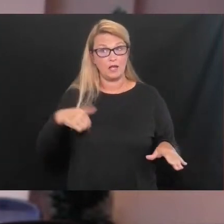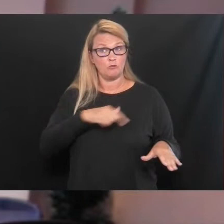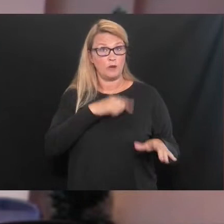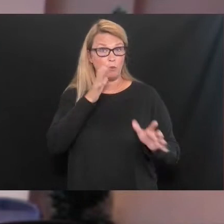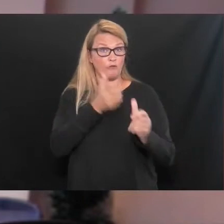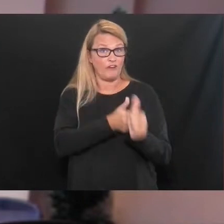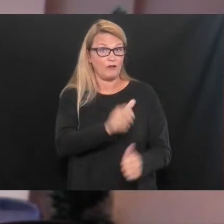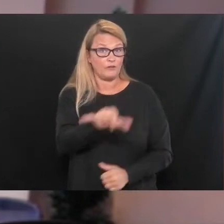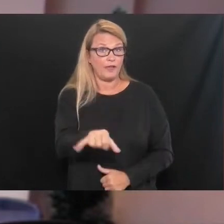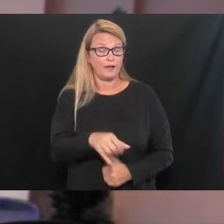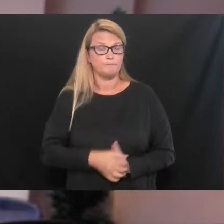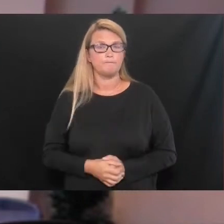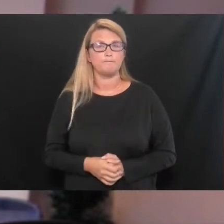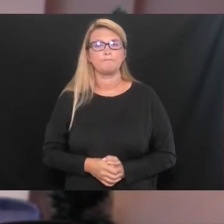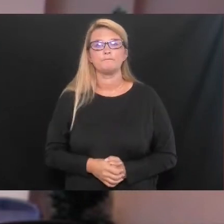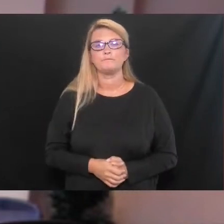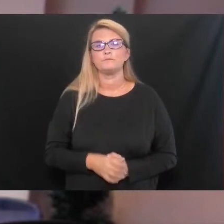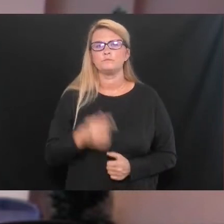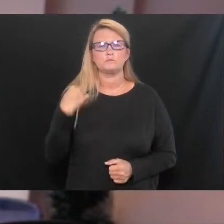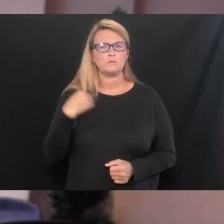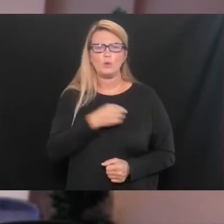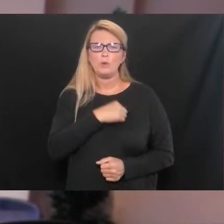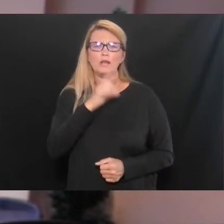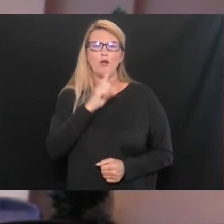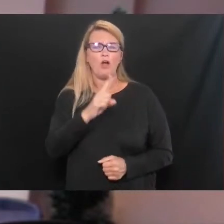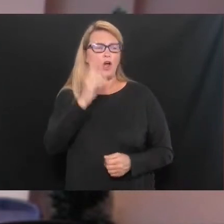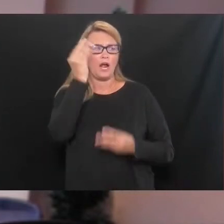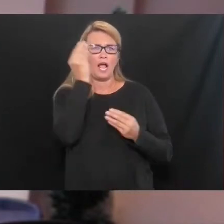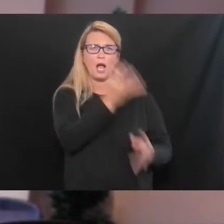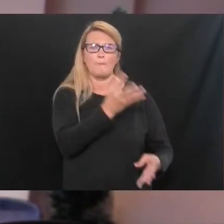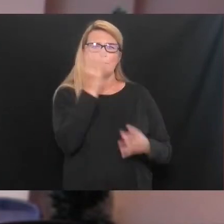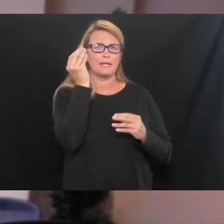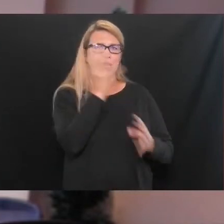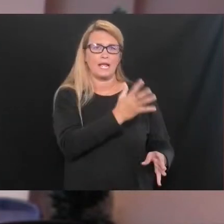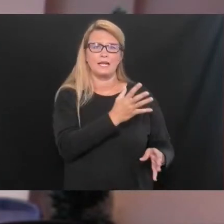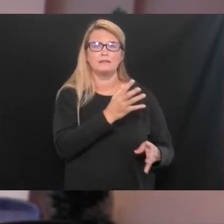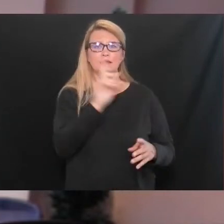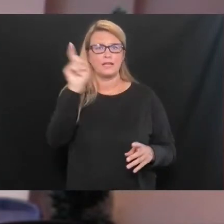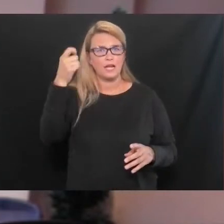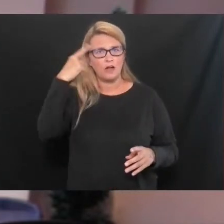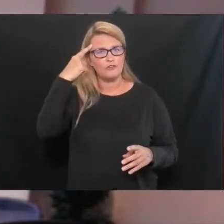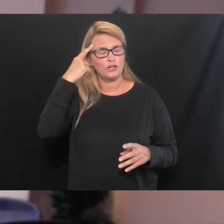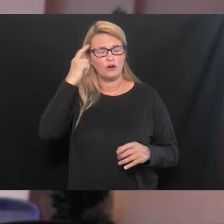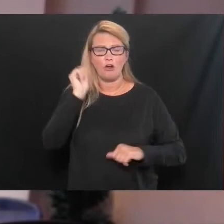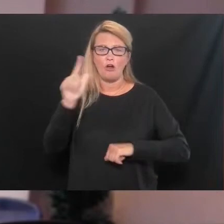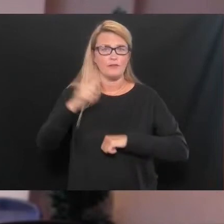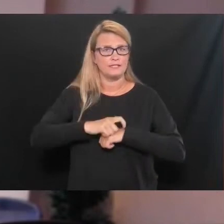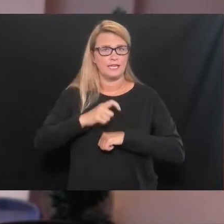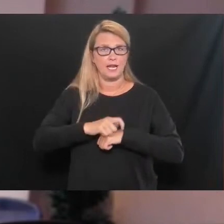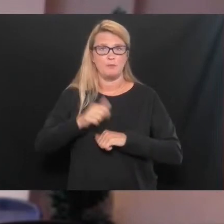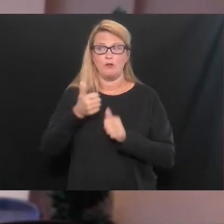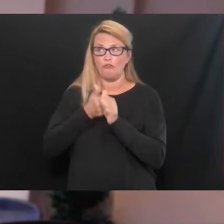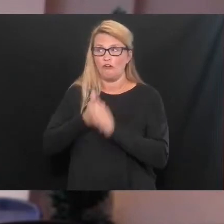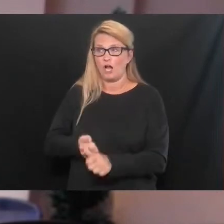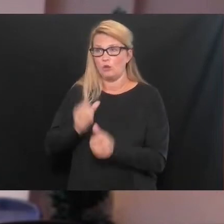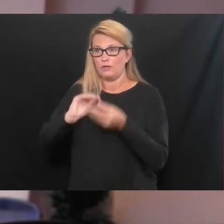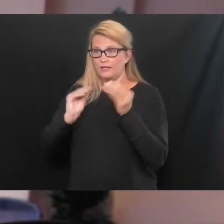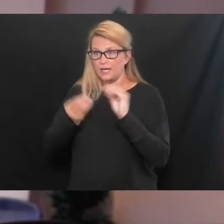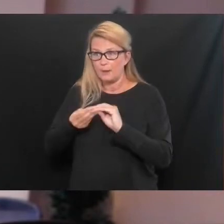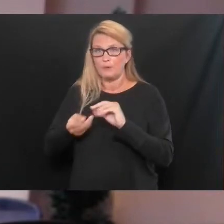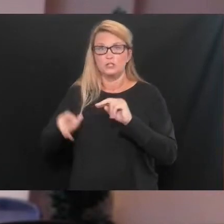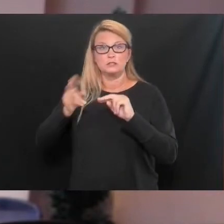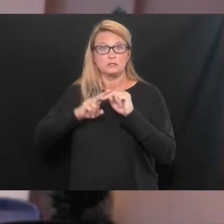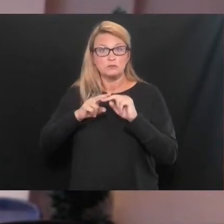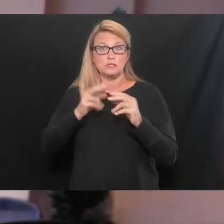But we are updating the governor all the time. He is watching the numbers as we are, and so the